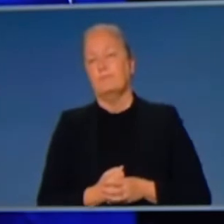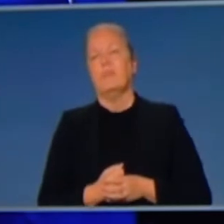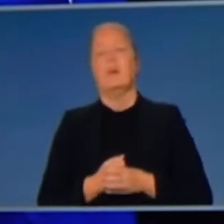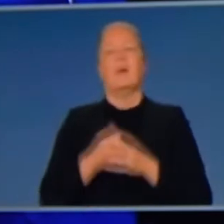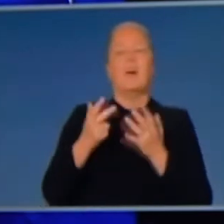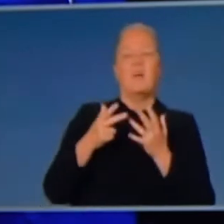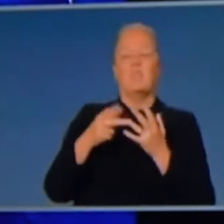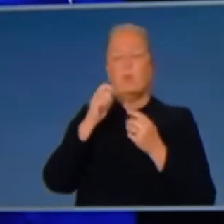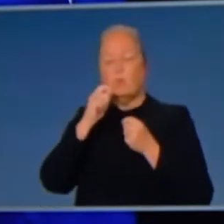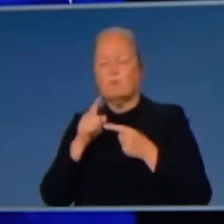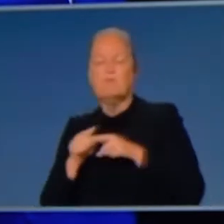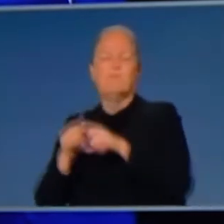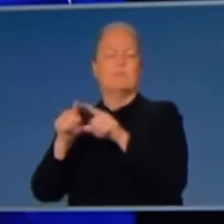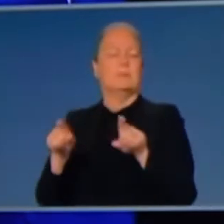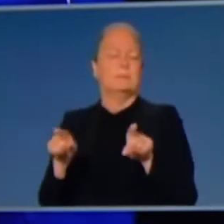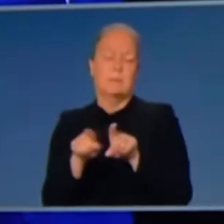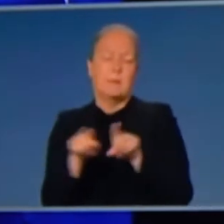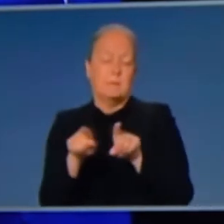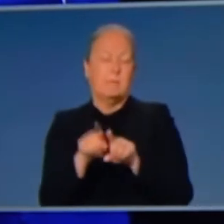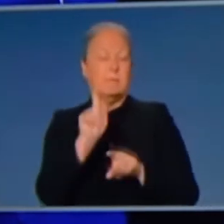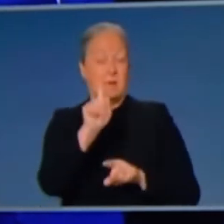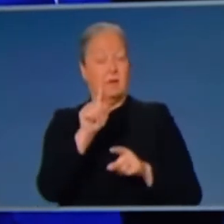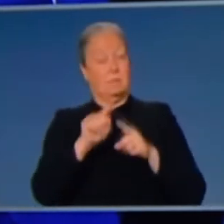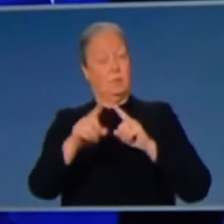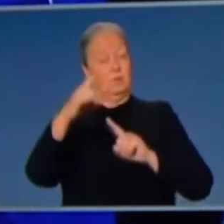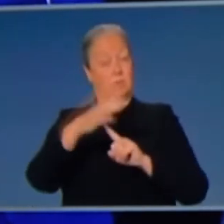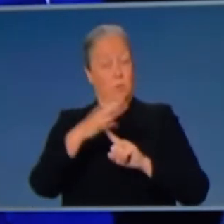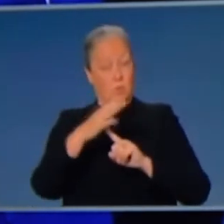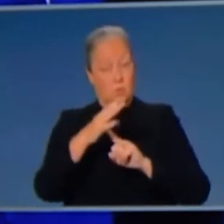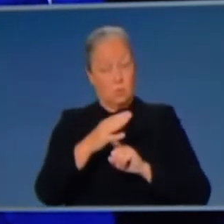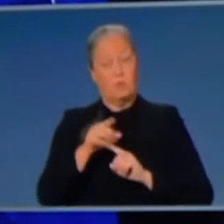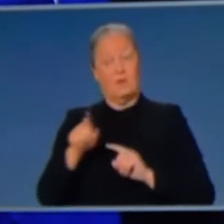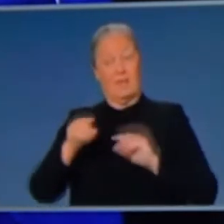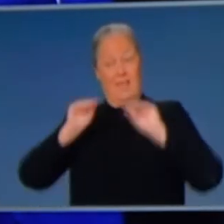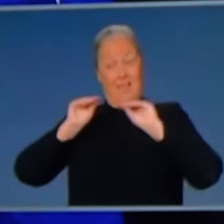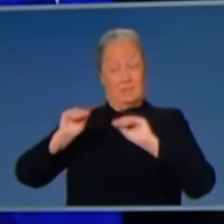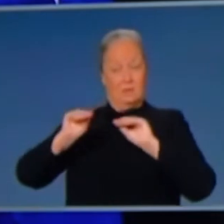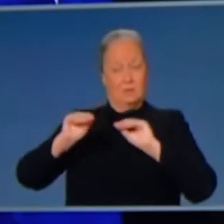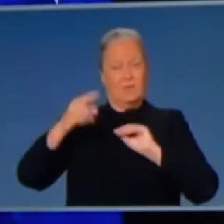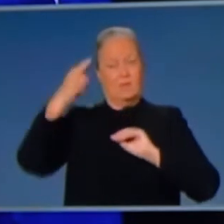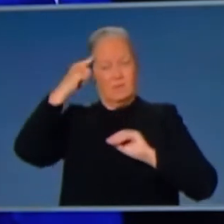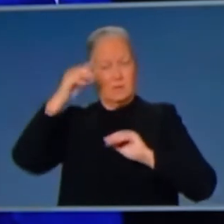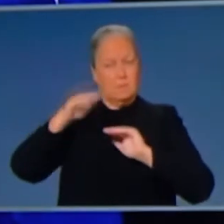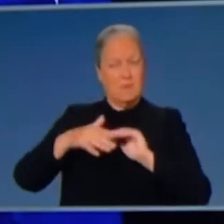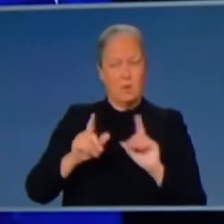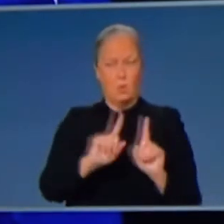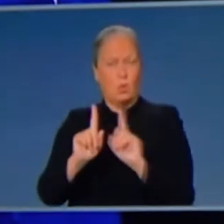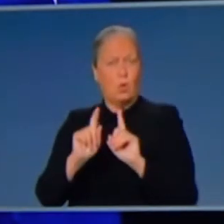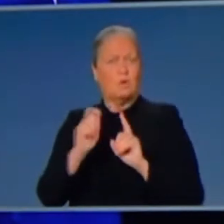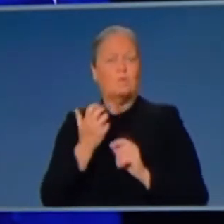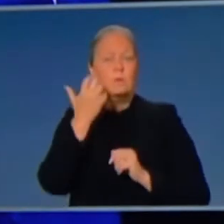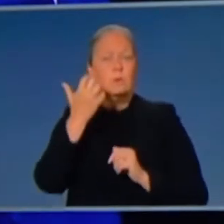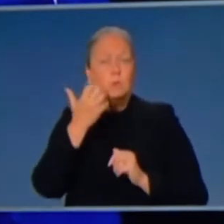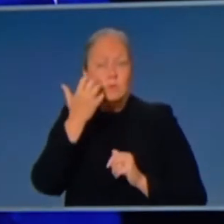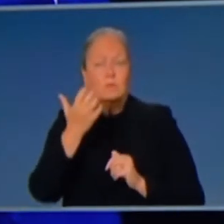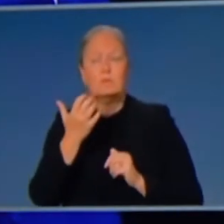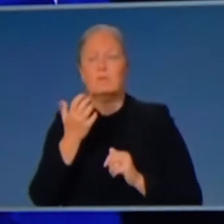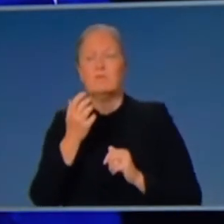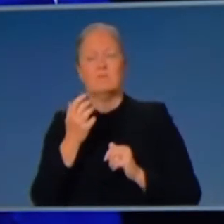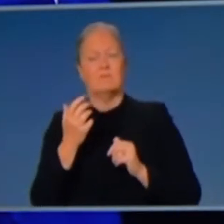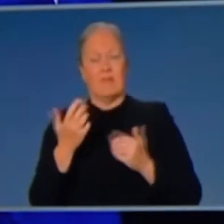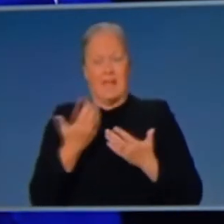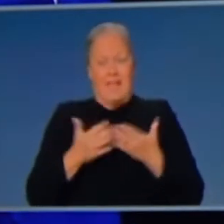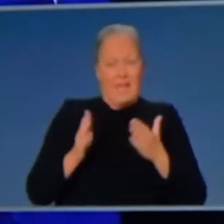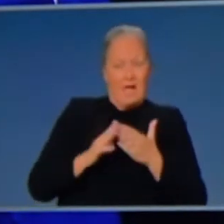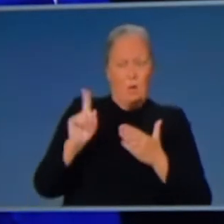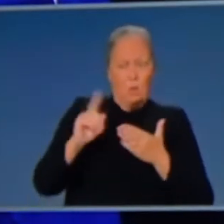break. But it is important that we're looking at the educational impacts of what is occurring with how the rest of the school year will be